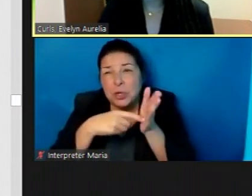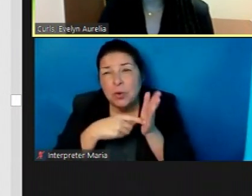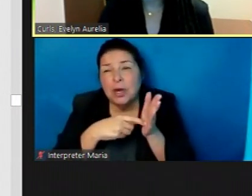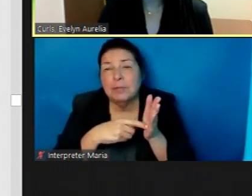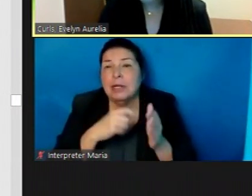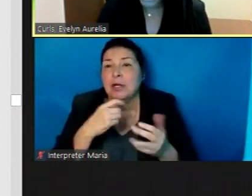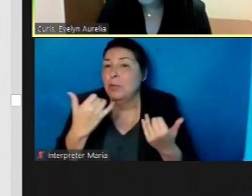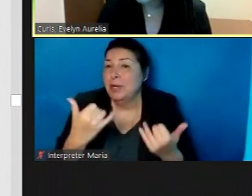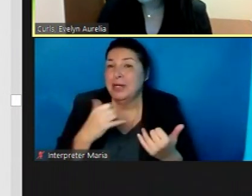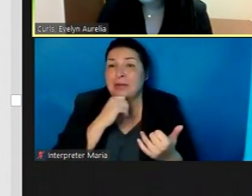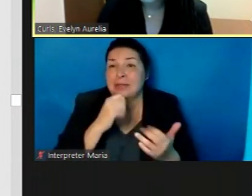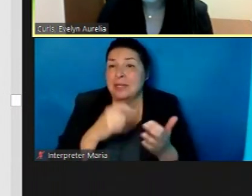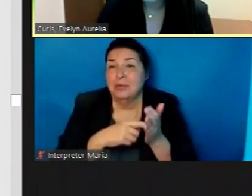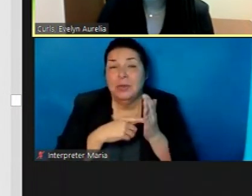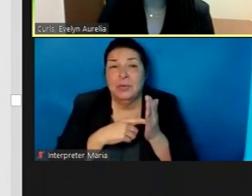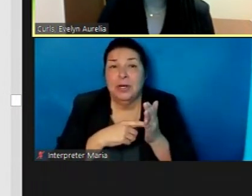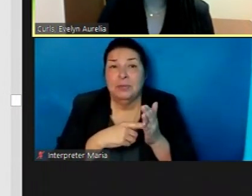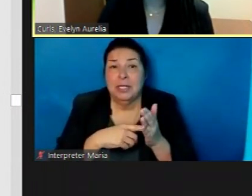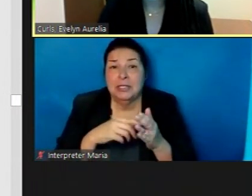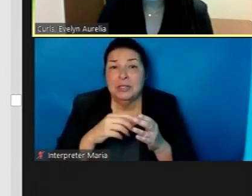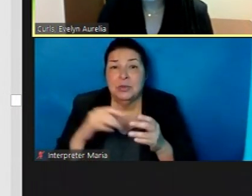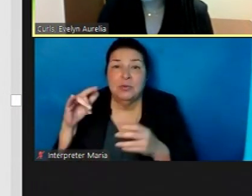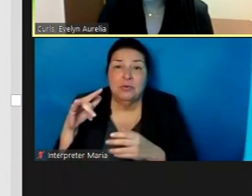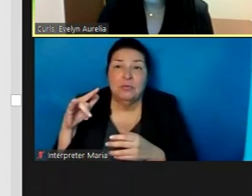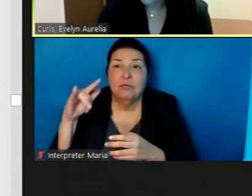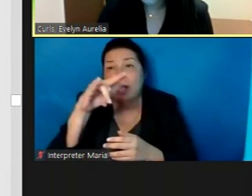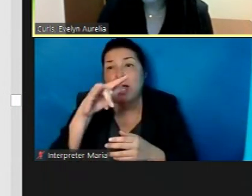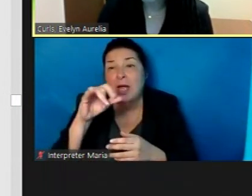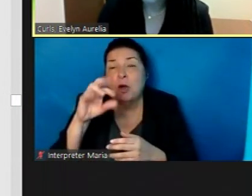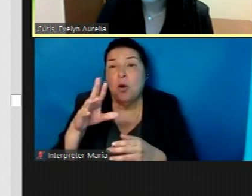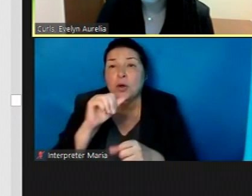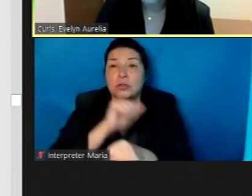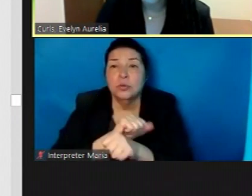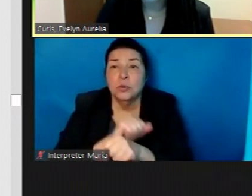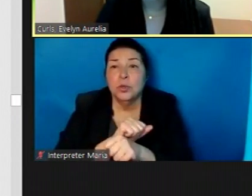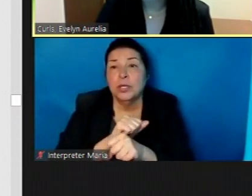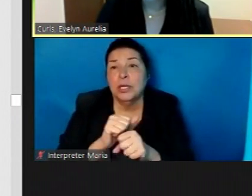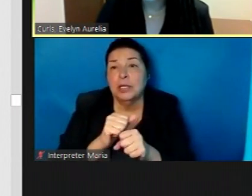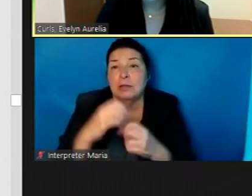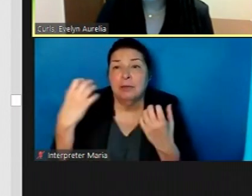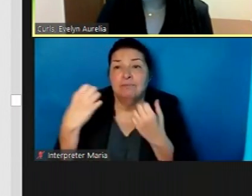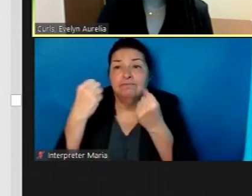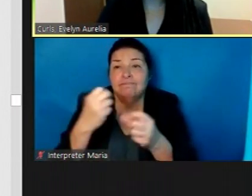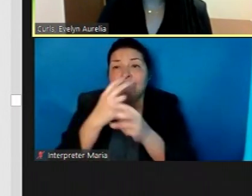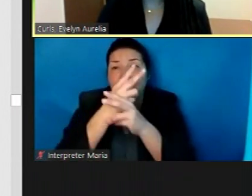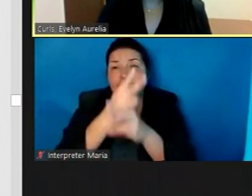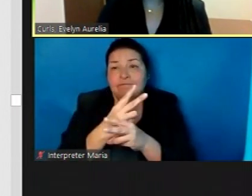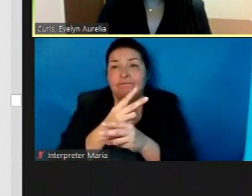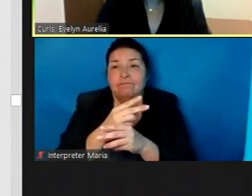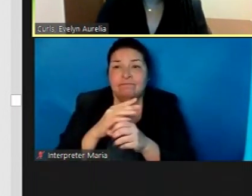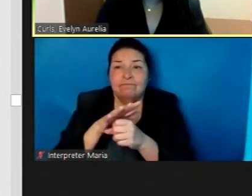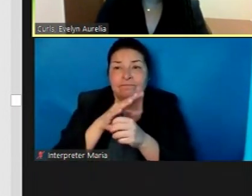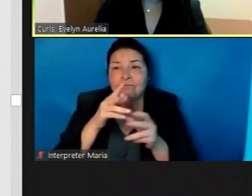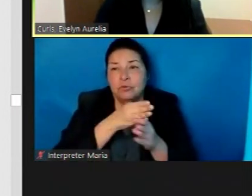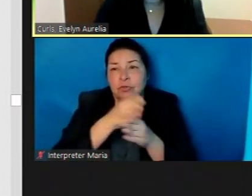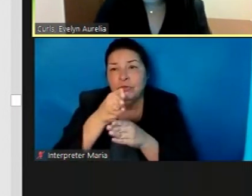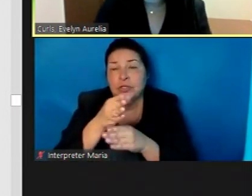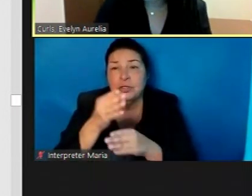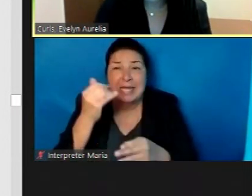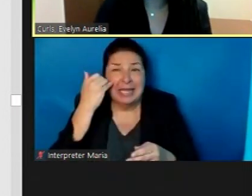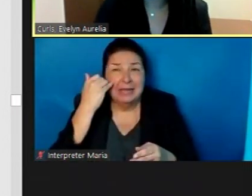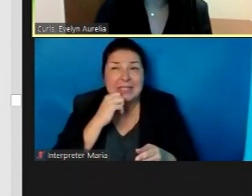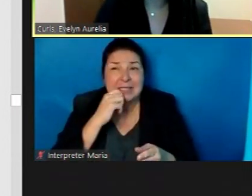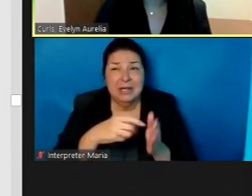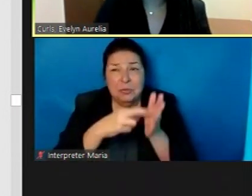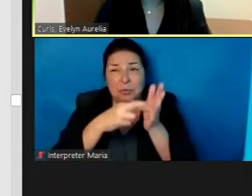a requirement to fly currently or to work in the healthcare field. So if it's not a requirement for healthcare workers, I doubt that it